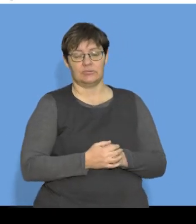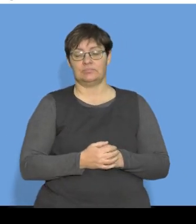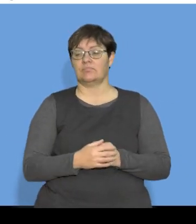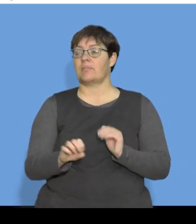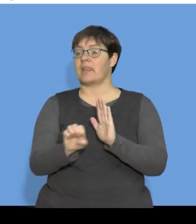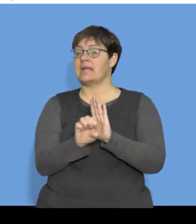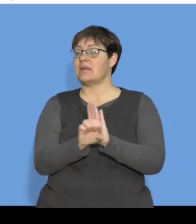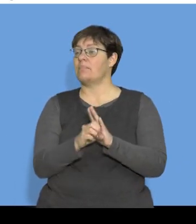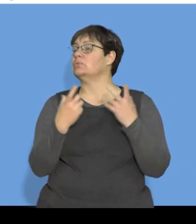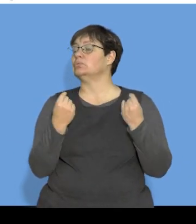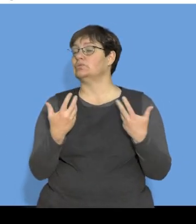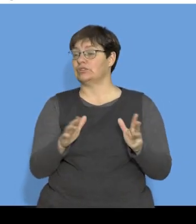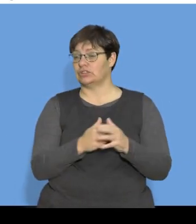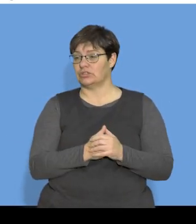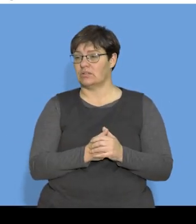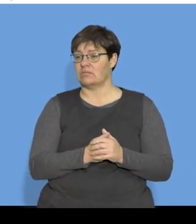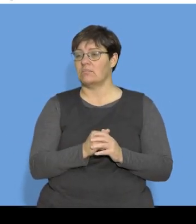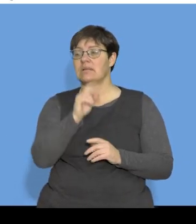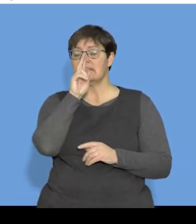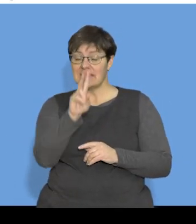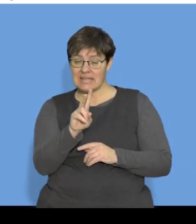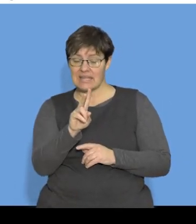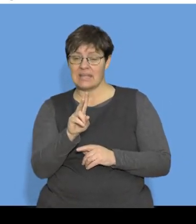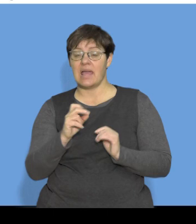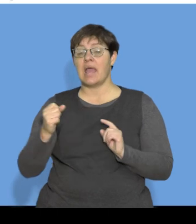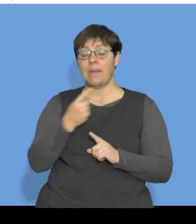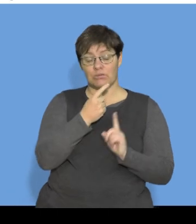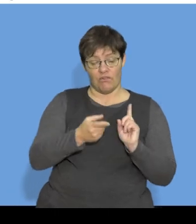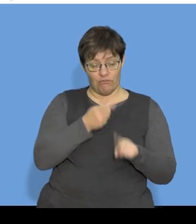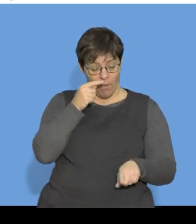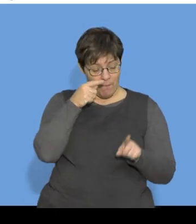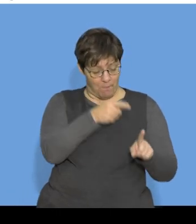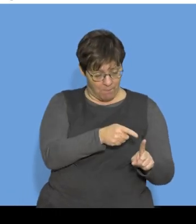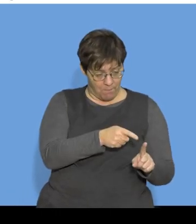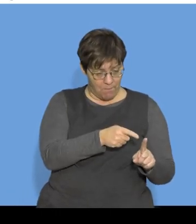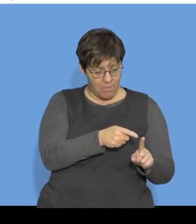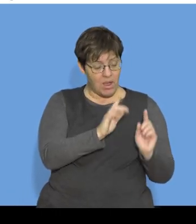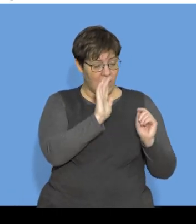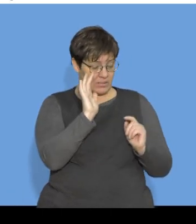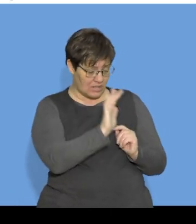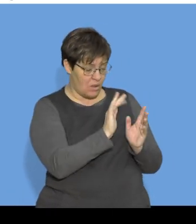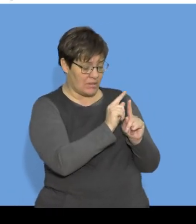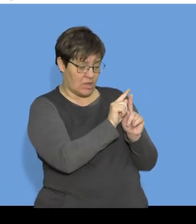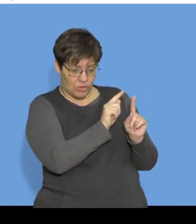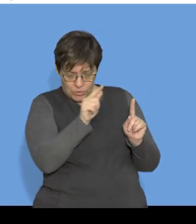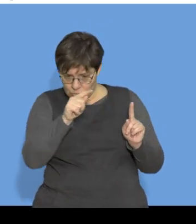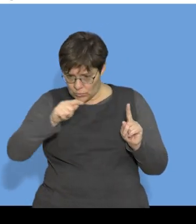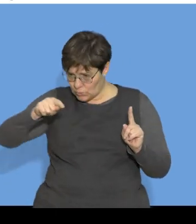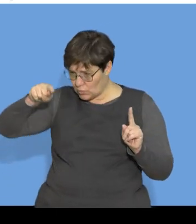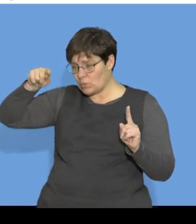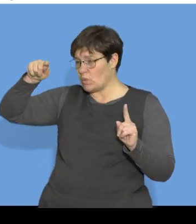The example, we did that. We must see the impulse from the sensory organ through the sensory